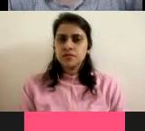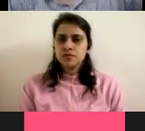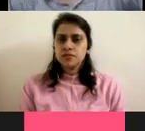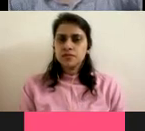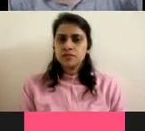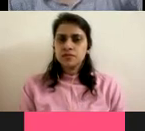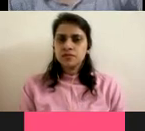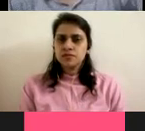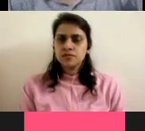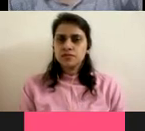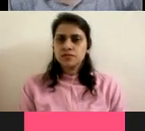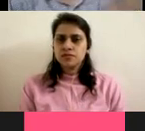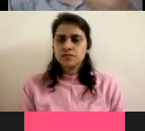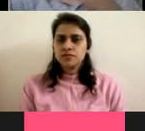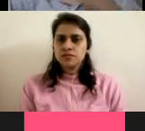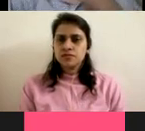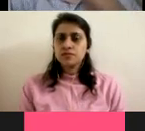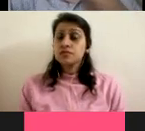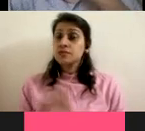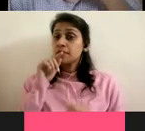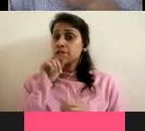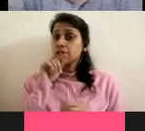This perception will include the perception that they are